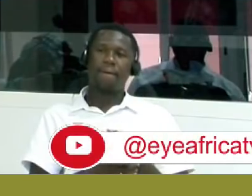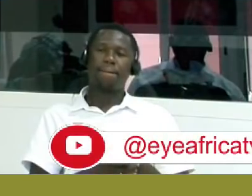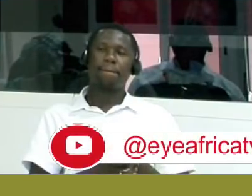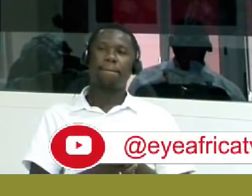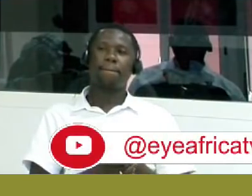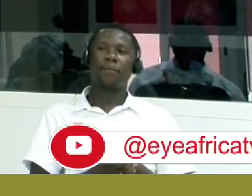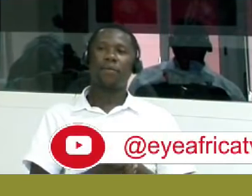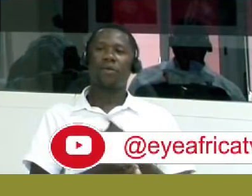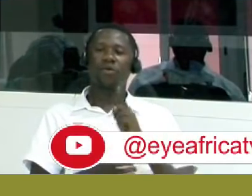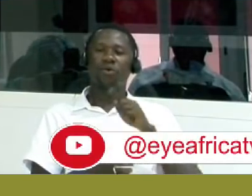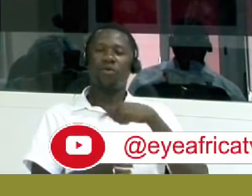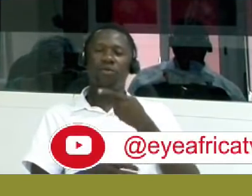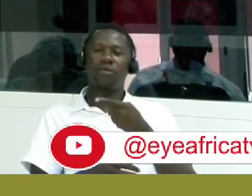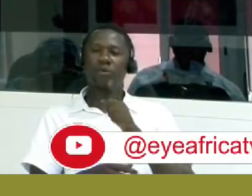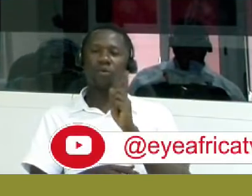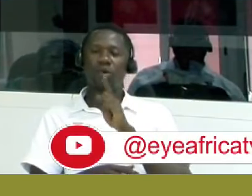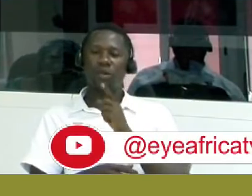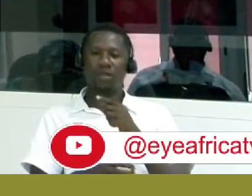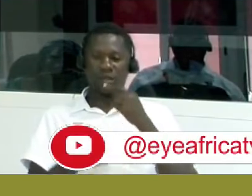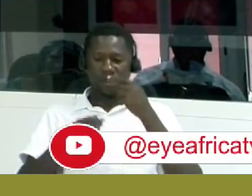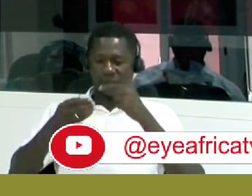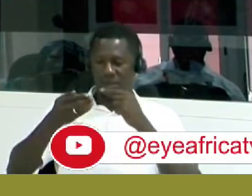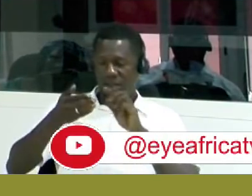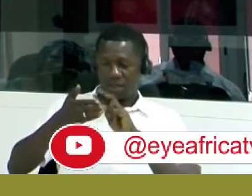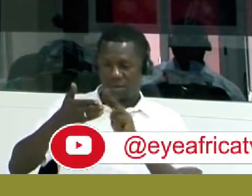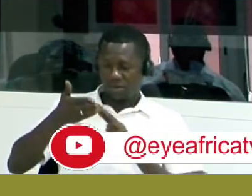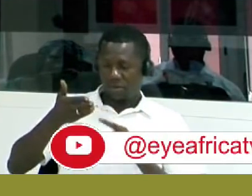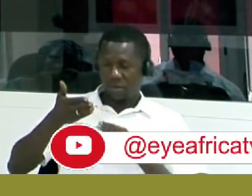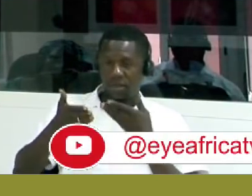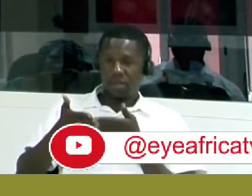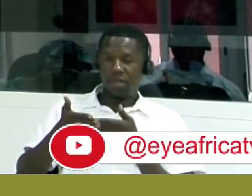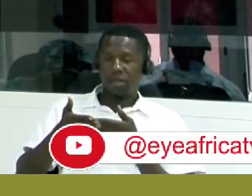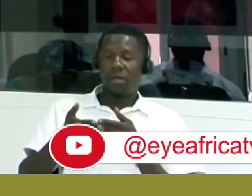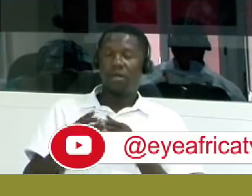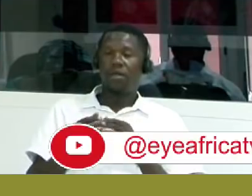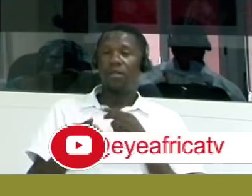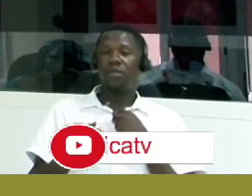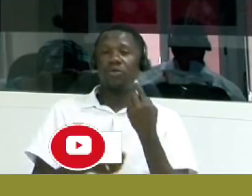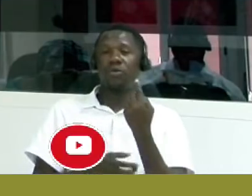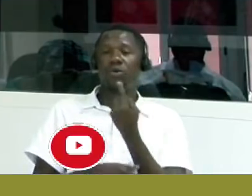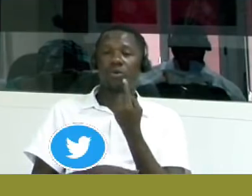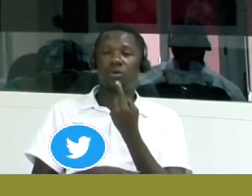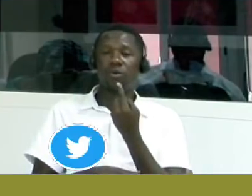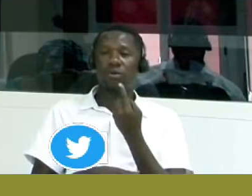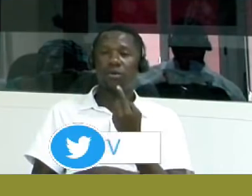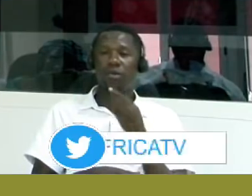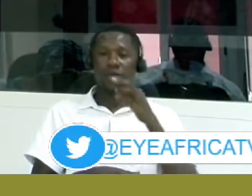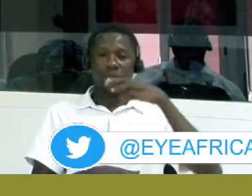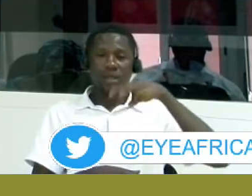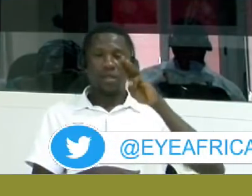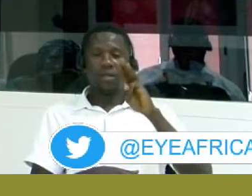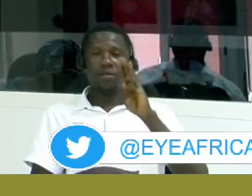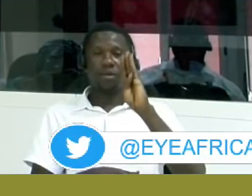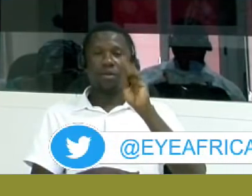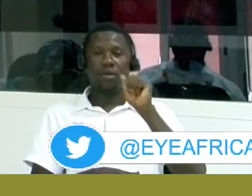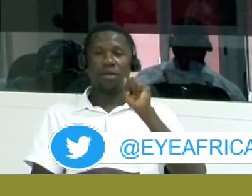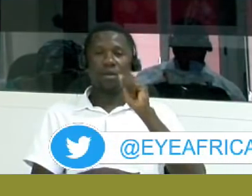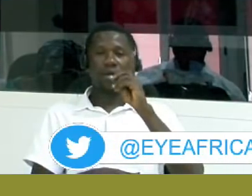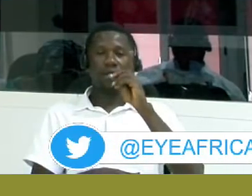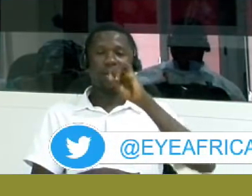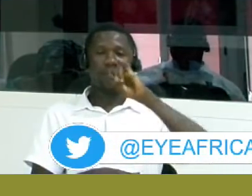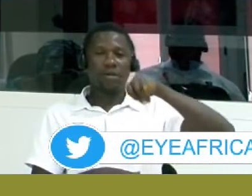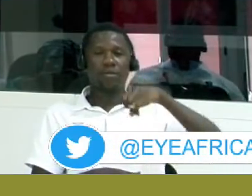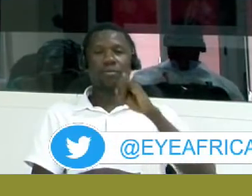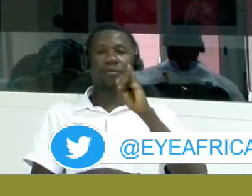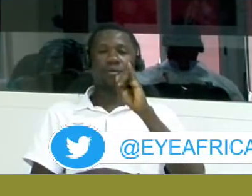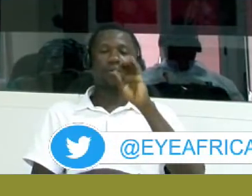So from what is stated in here, it's only Tatin Baji